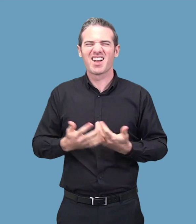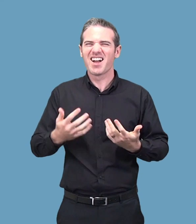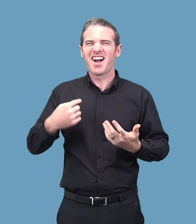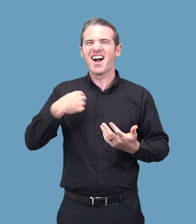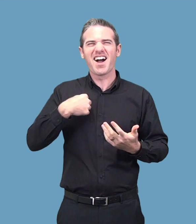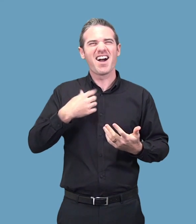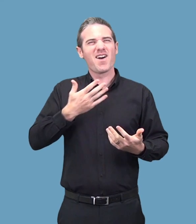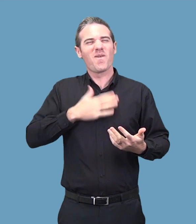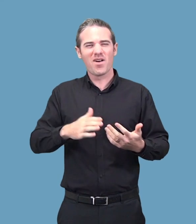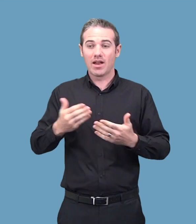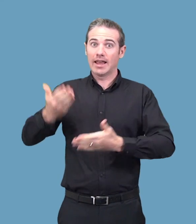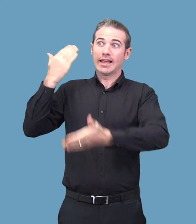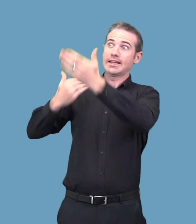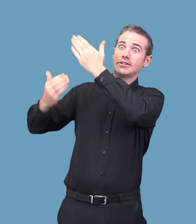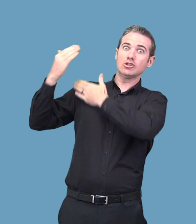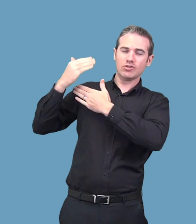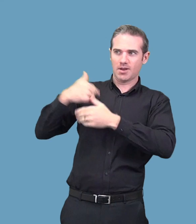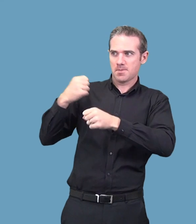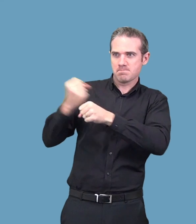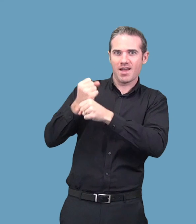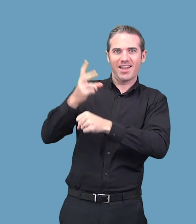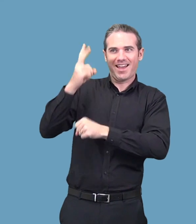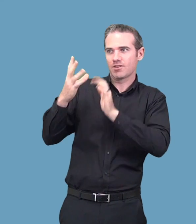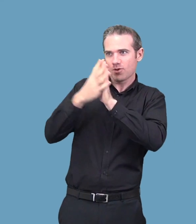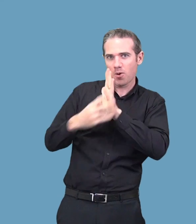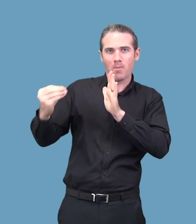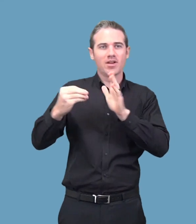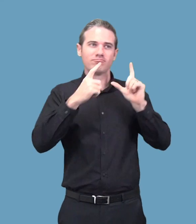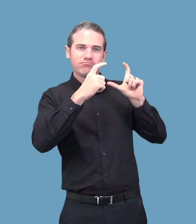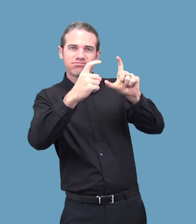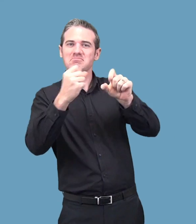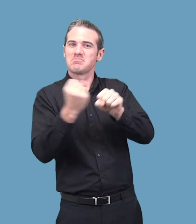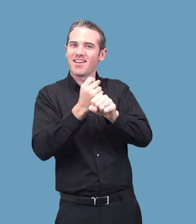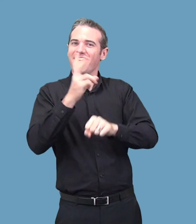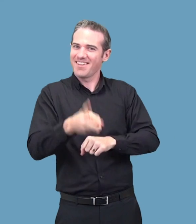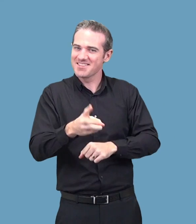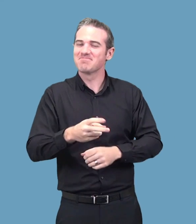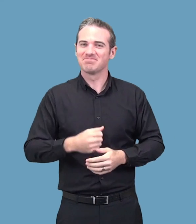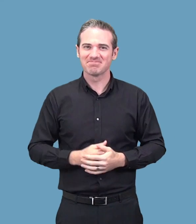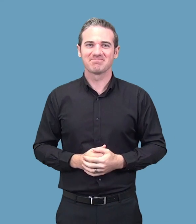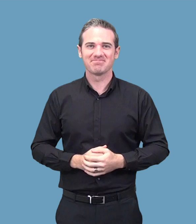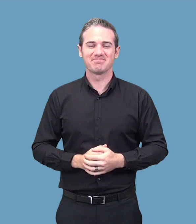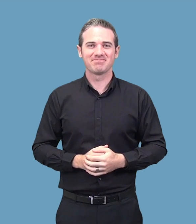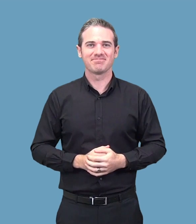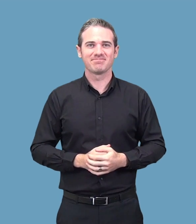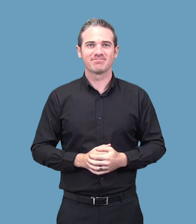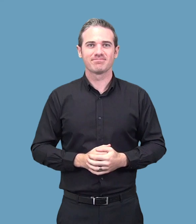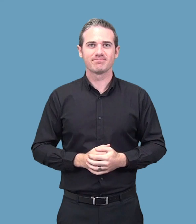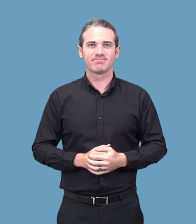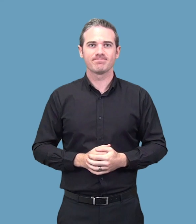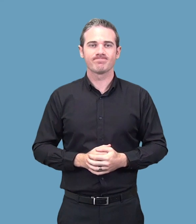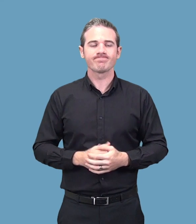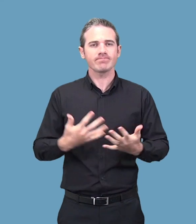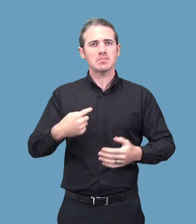English settlement. As far as recorded, that was the Dutch, Spanish, French and English were around about the same time. It represents